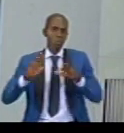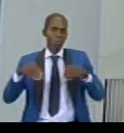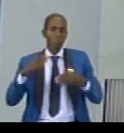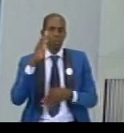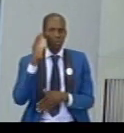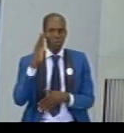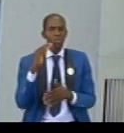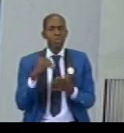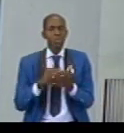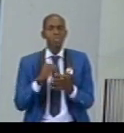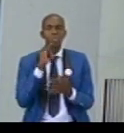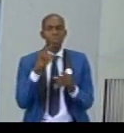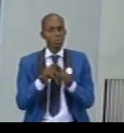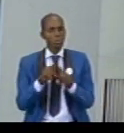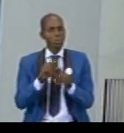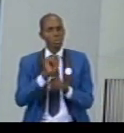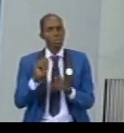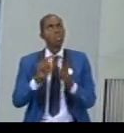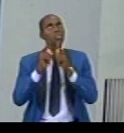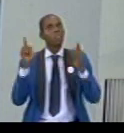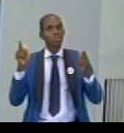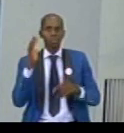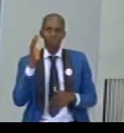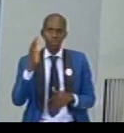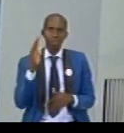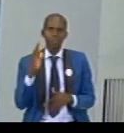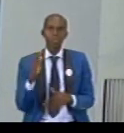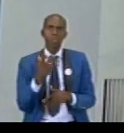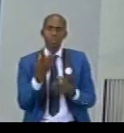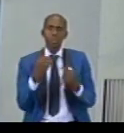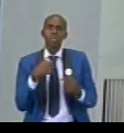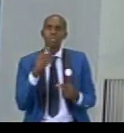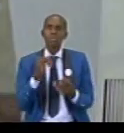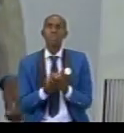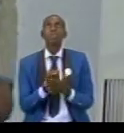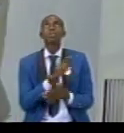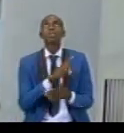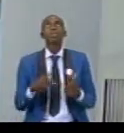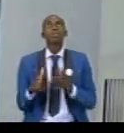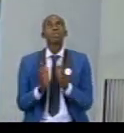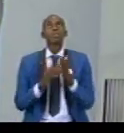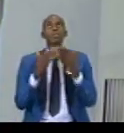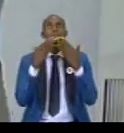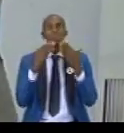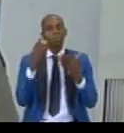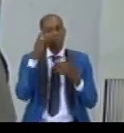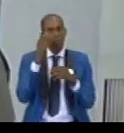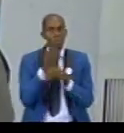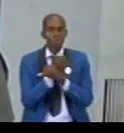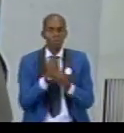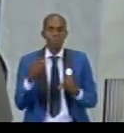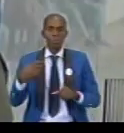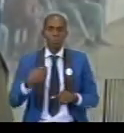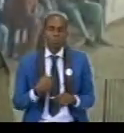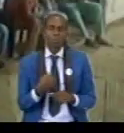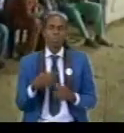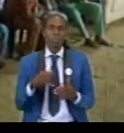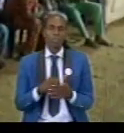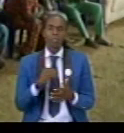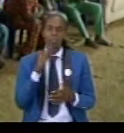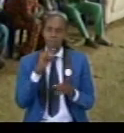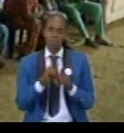God, Jesus has saved me. My sins are gone. My sins are here. My sins are forgiven.